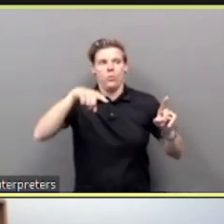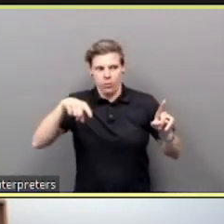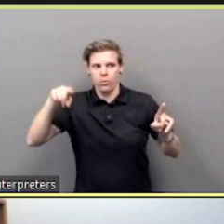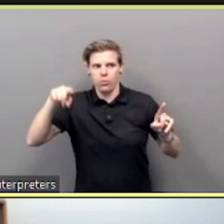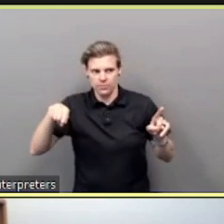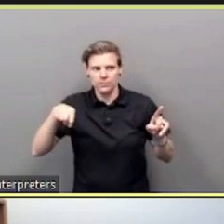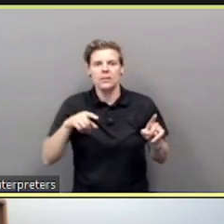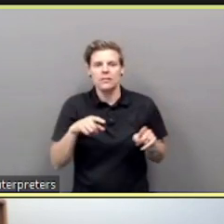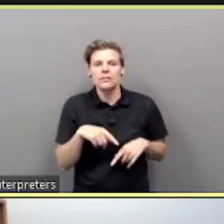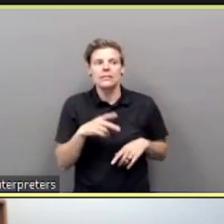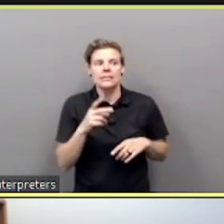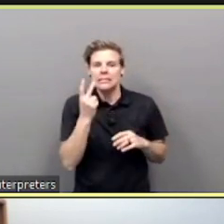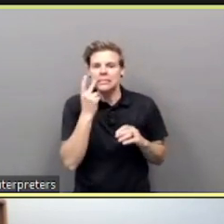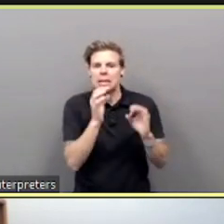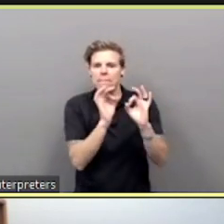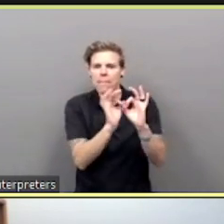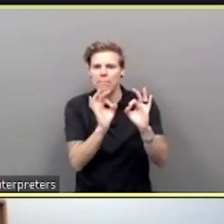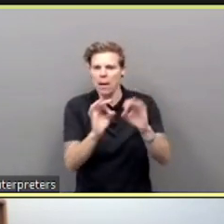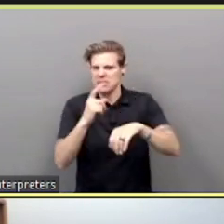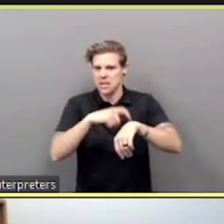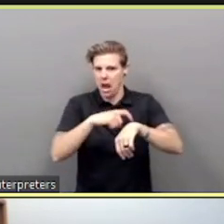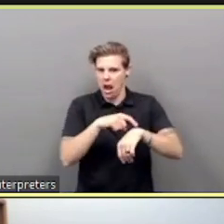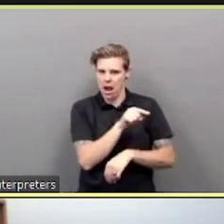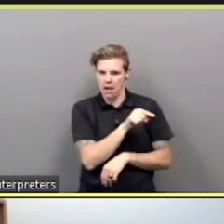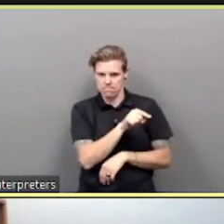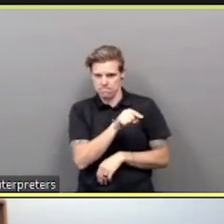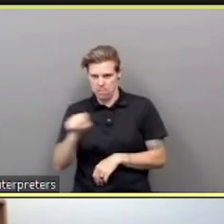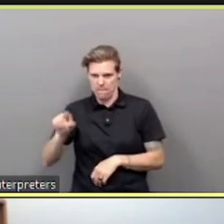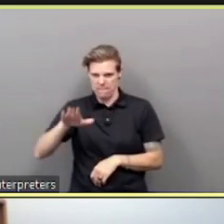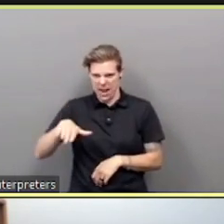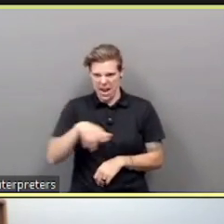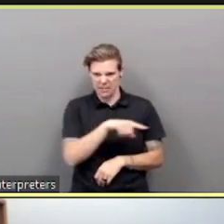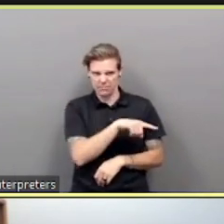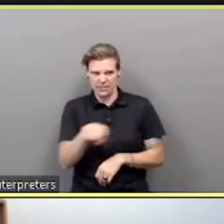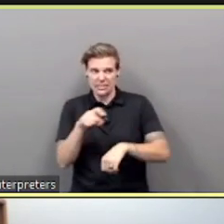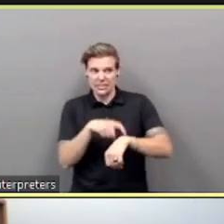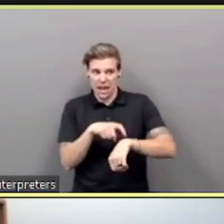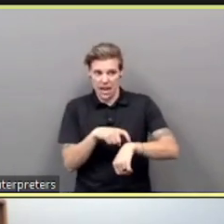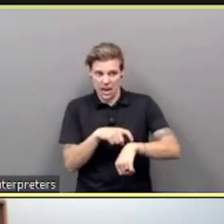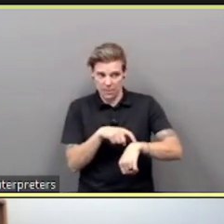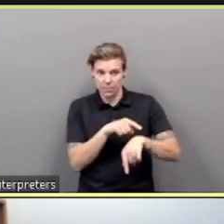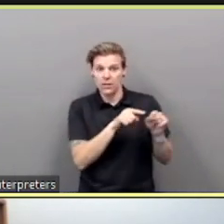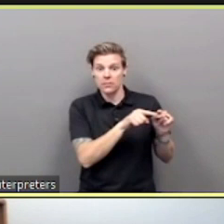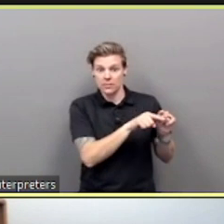by time. And you can see that large mountain there in the middle